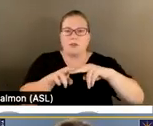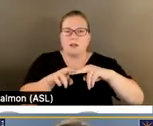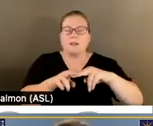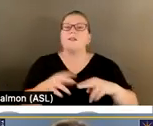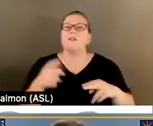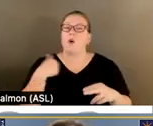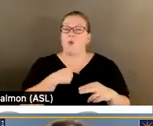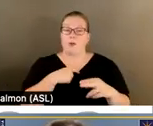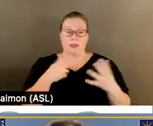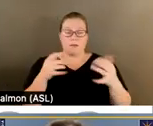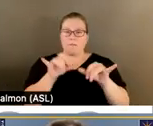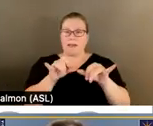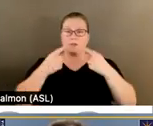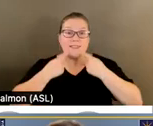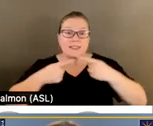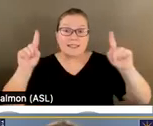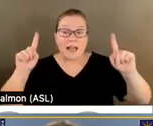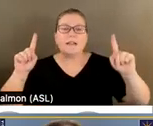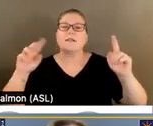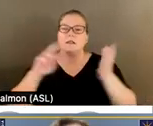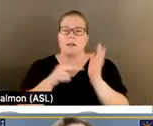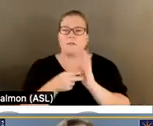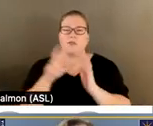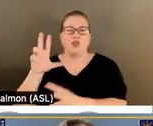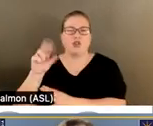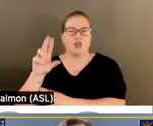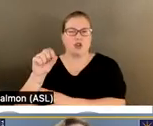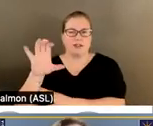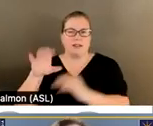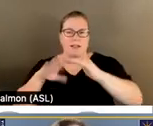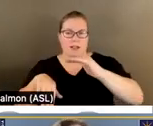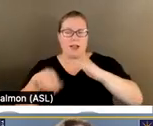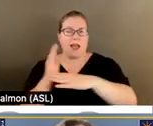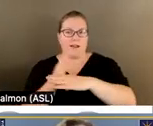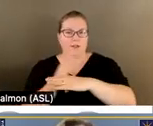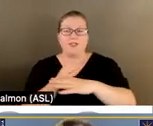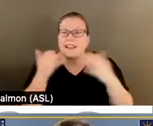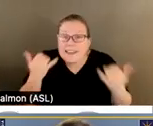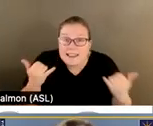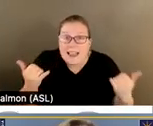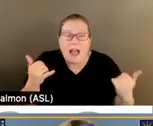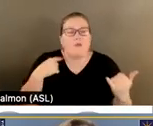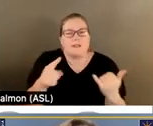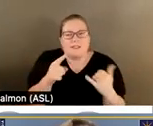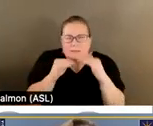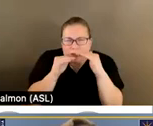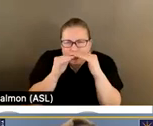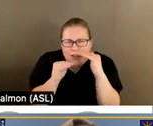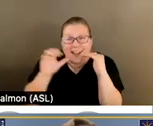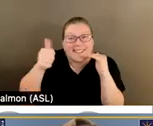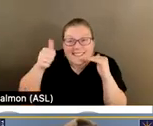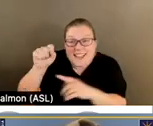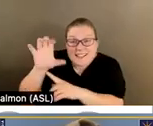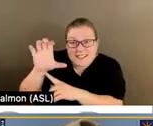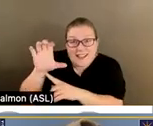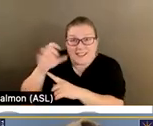seconds. And you'll see right now our average speed to answer is about 10 seconds, just under 10 seconds in October.